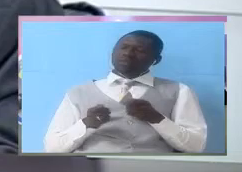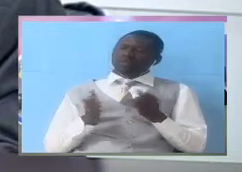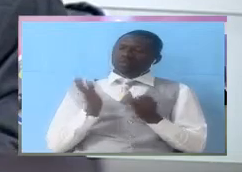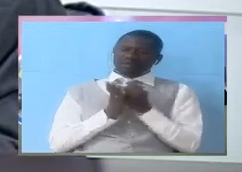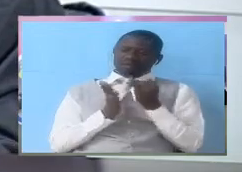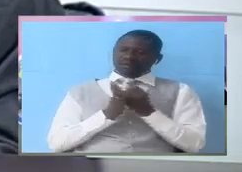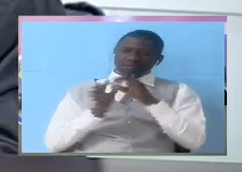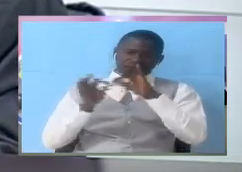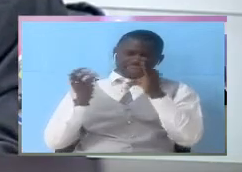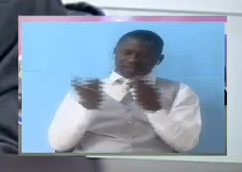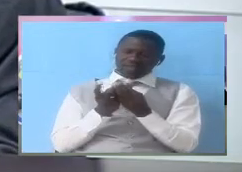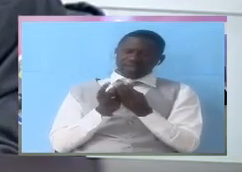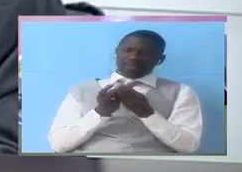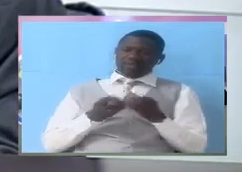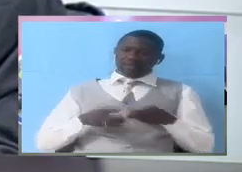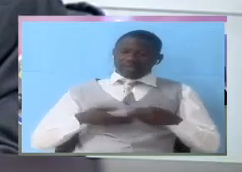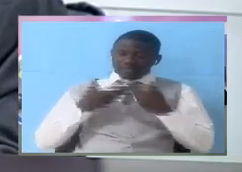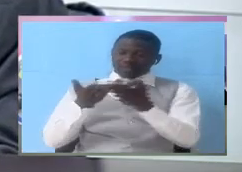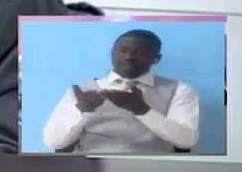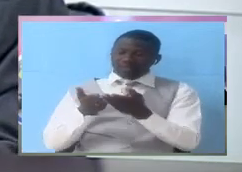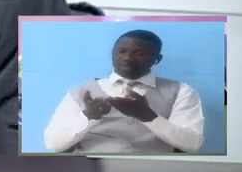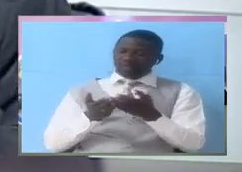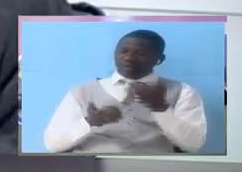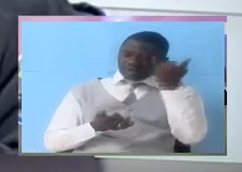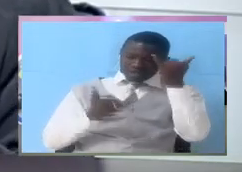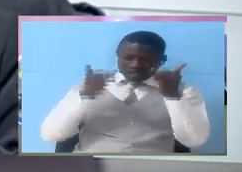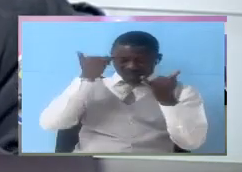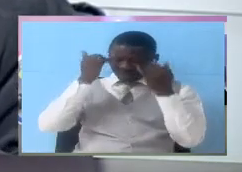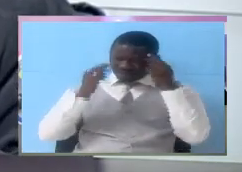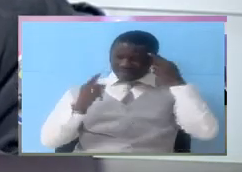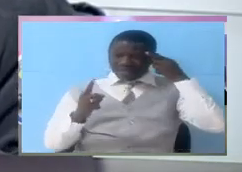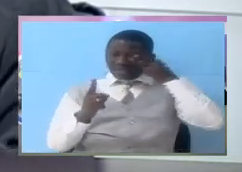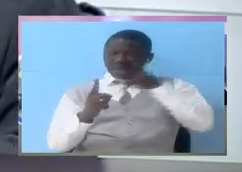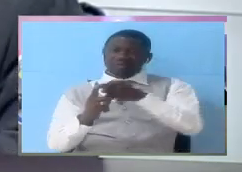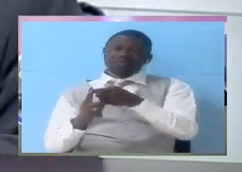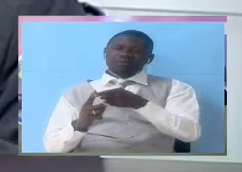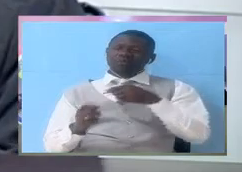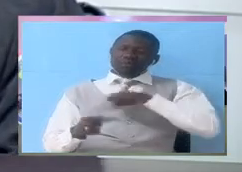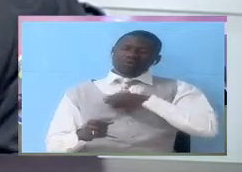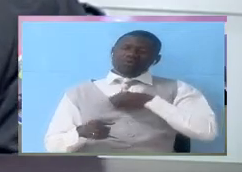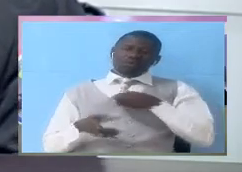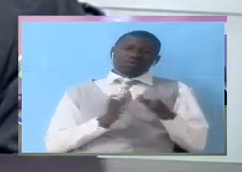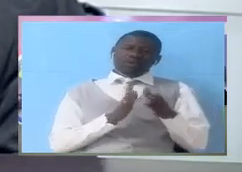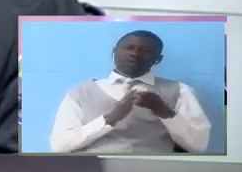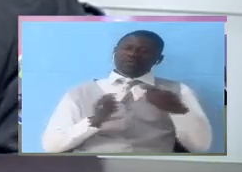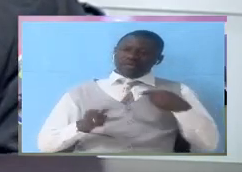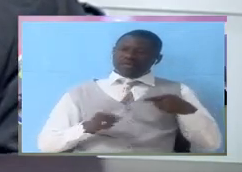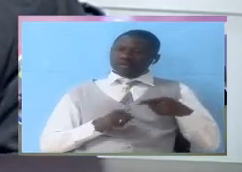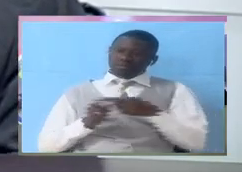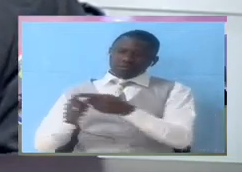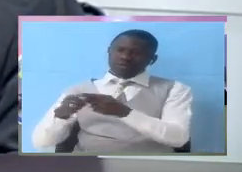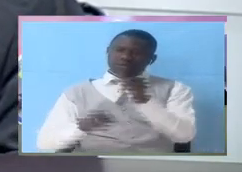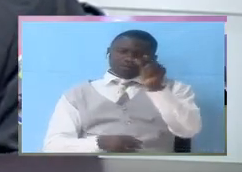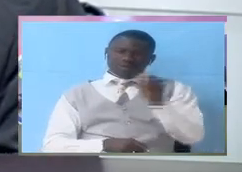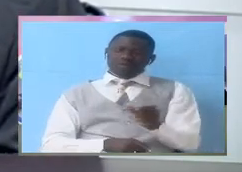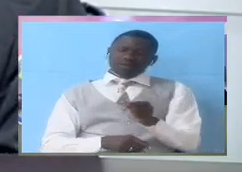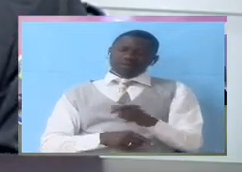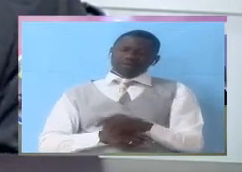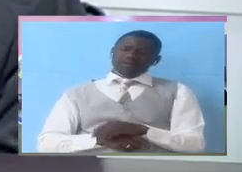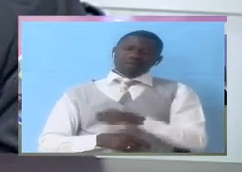what, give them the sense of direction in my own way as an administrator and